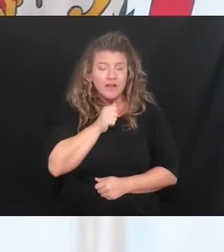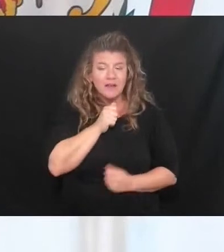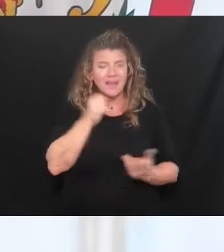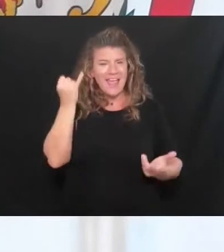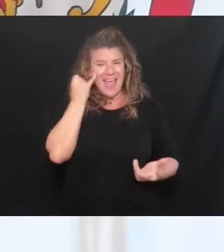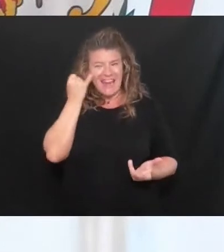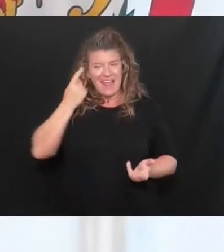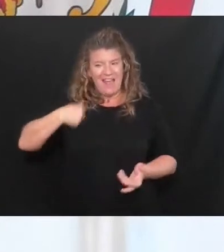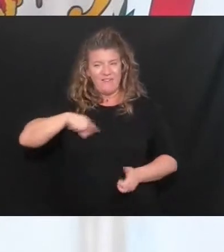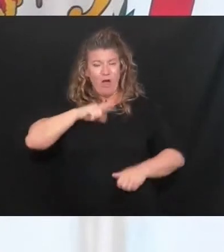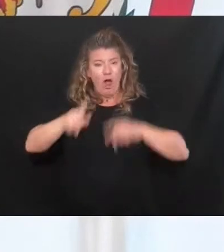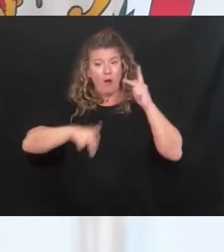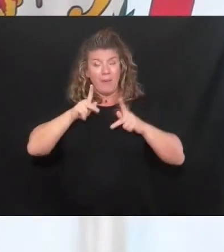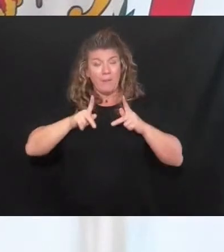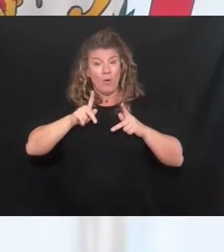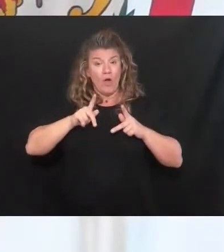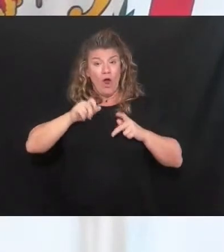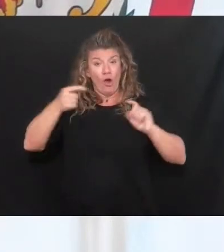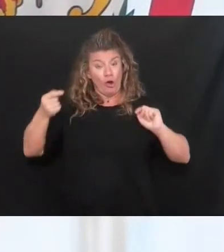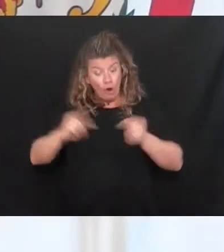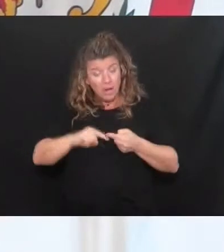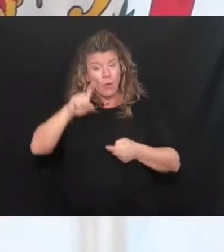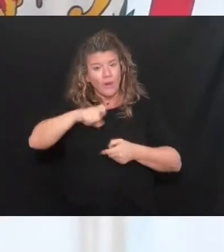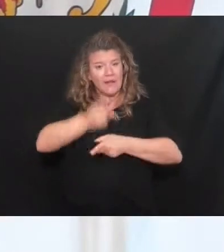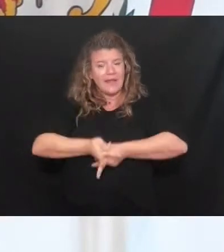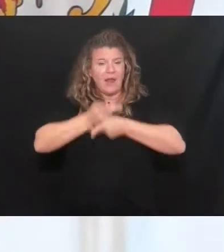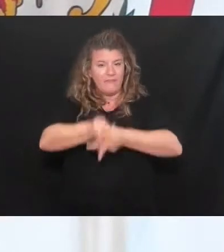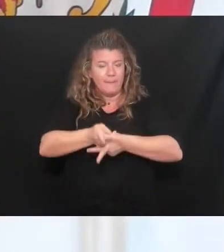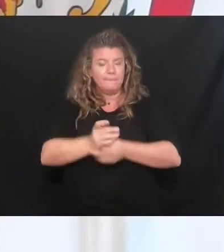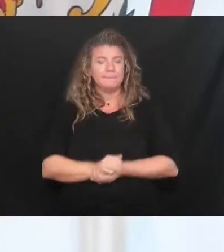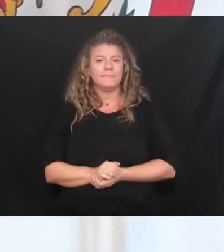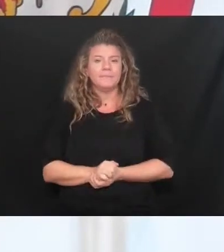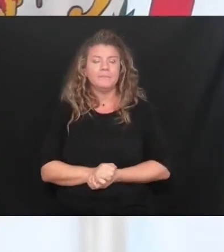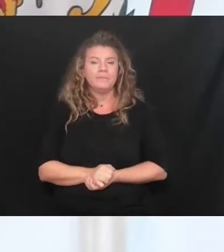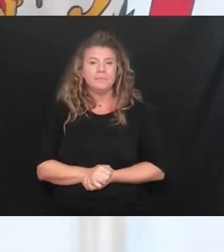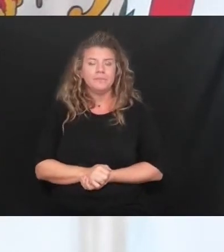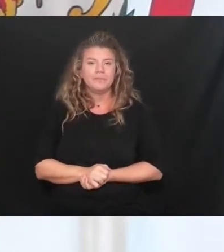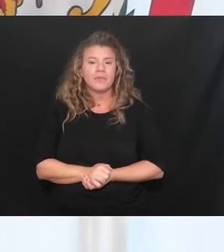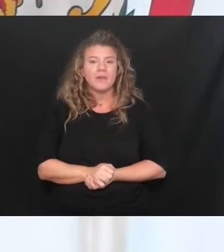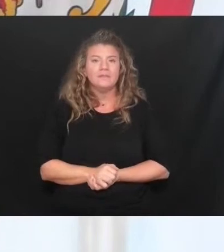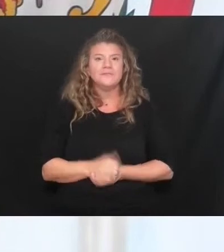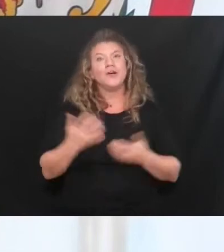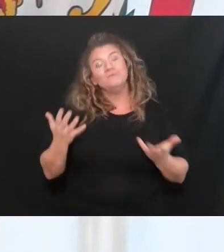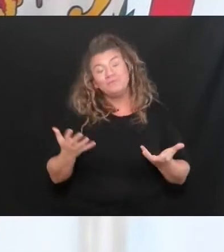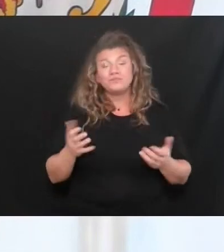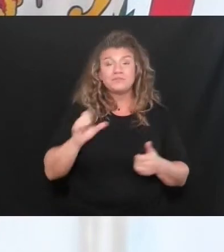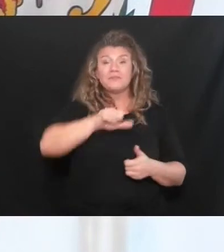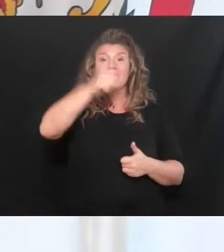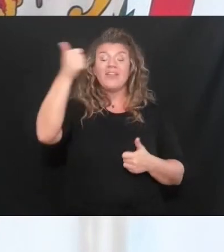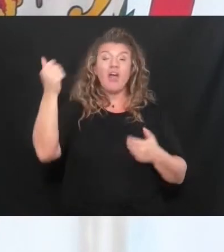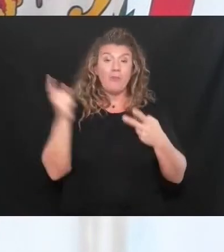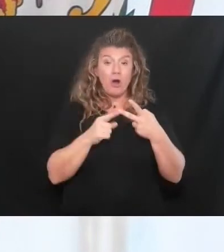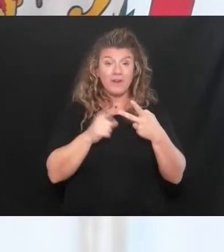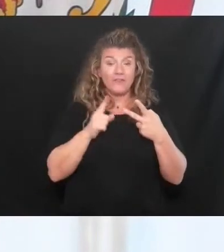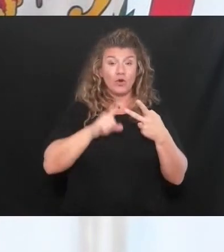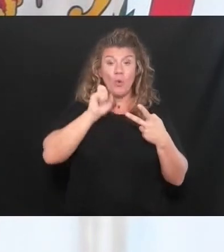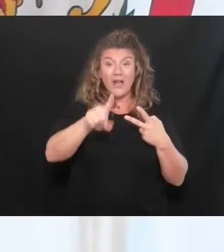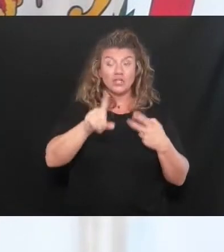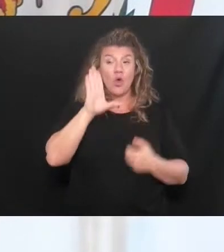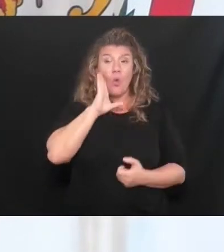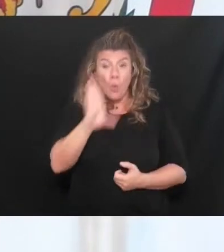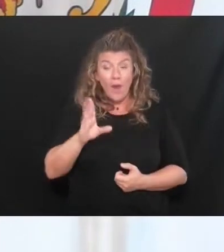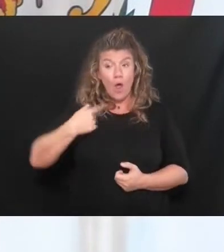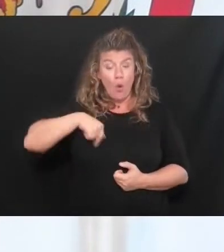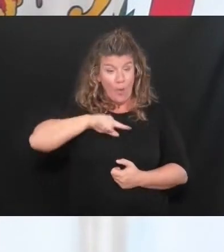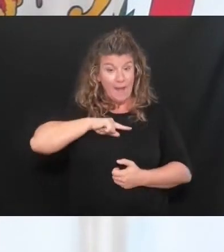are suffering, we need to take care of it. Now, so Mark, the other part of your question is, will we